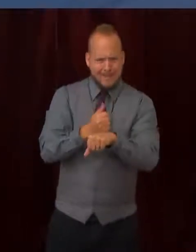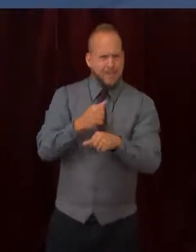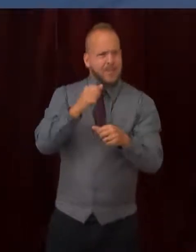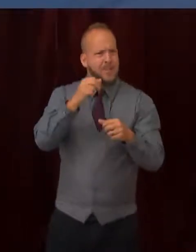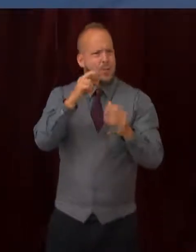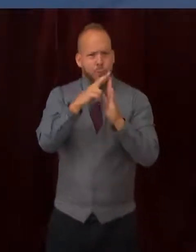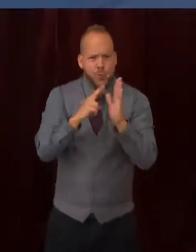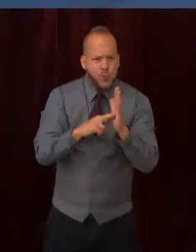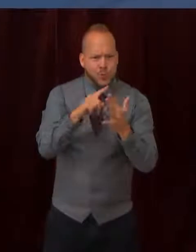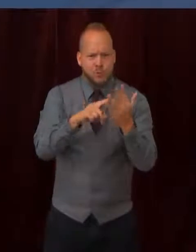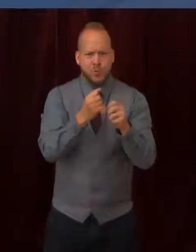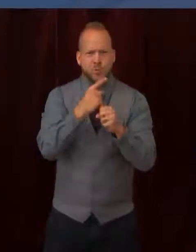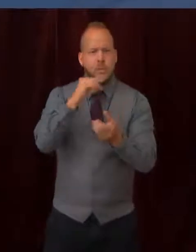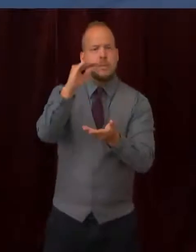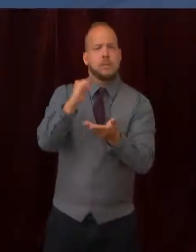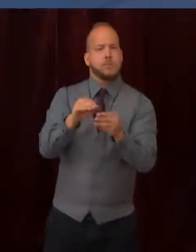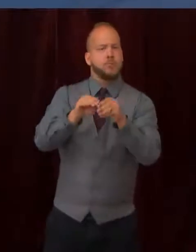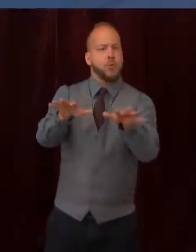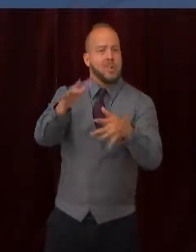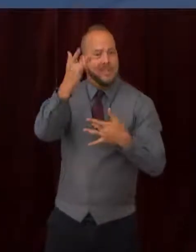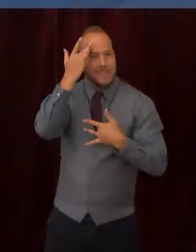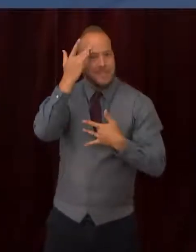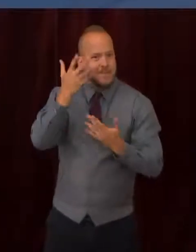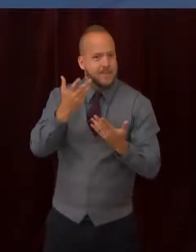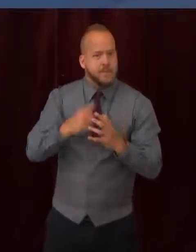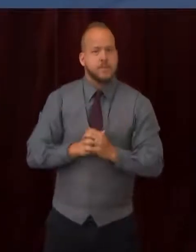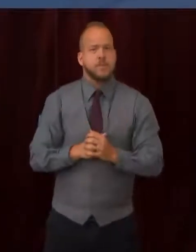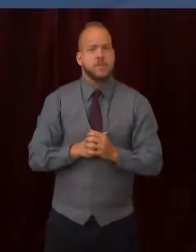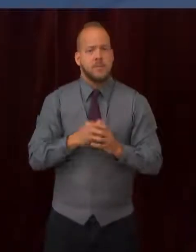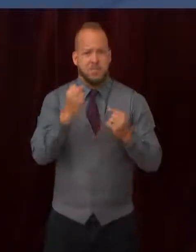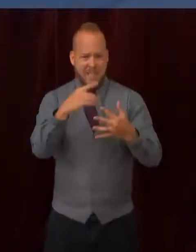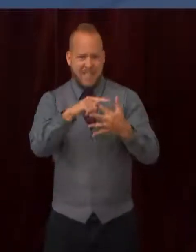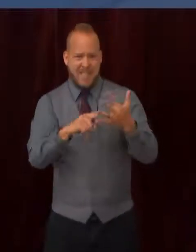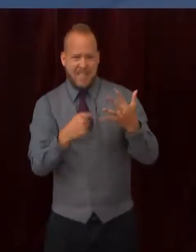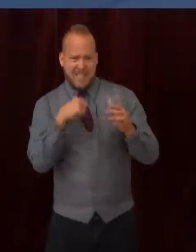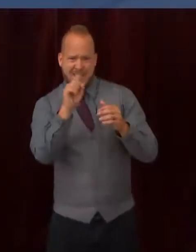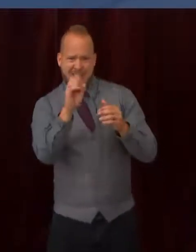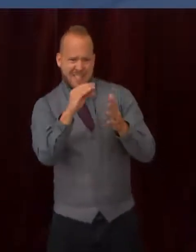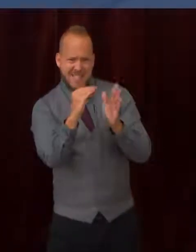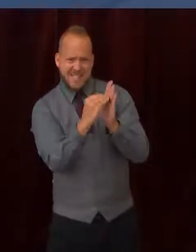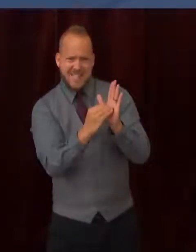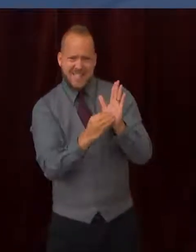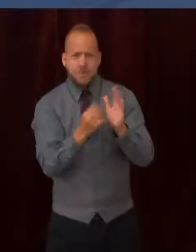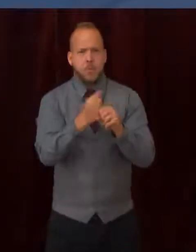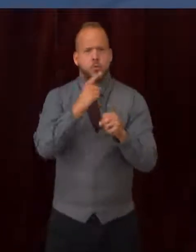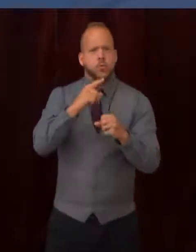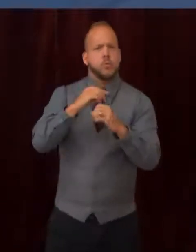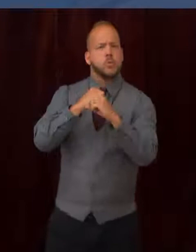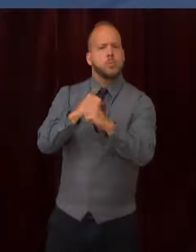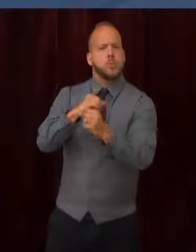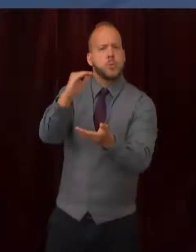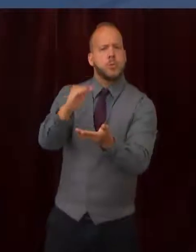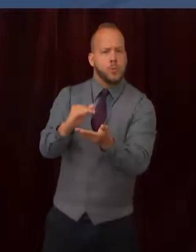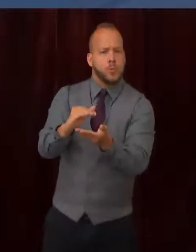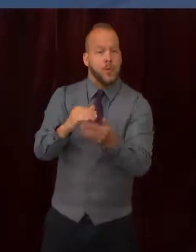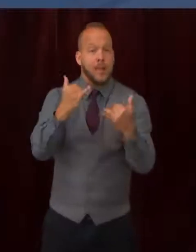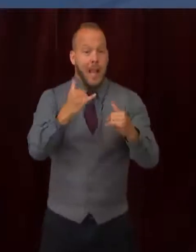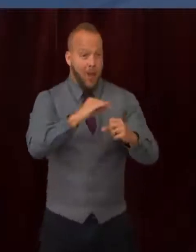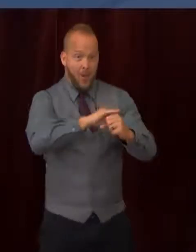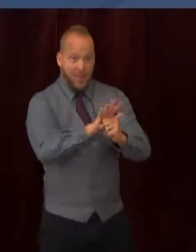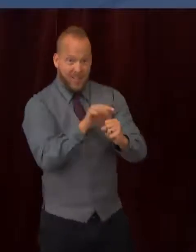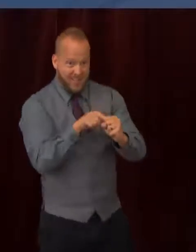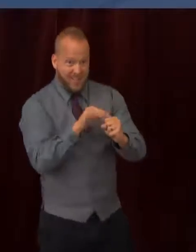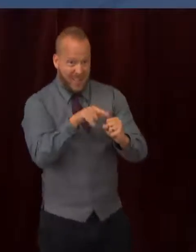do. The economic impacts has fallen disproportionately on the Black community, who have suffered more in job